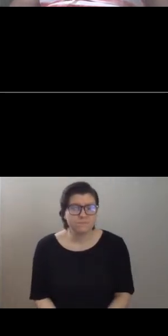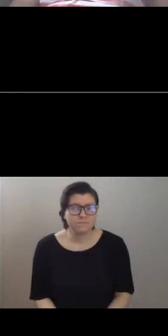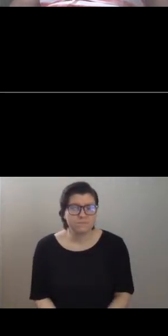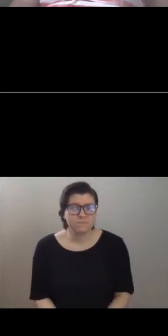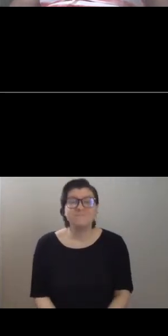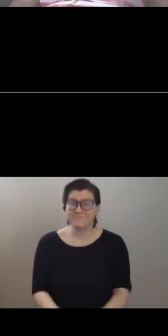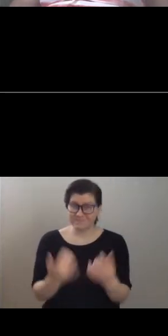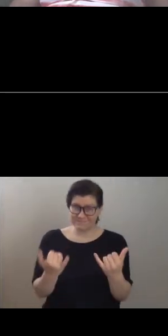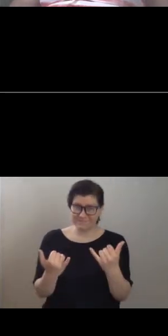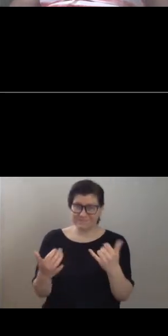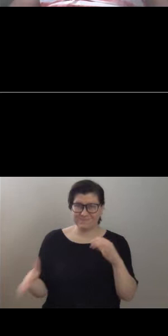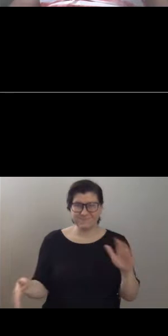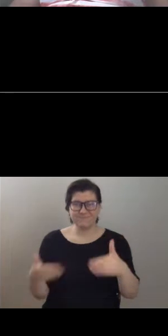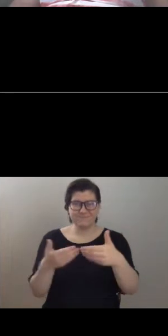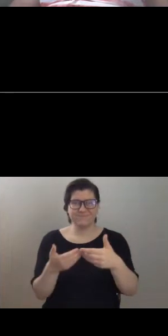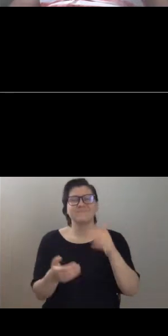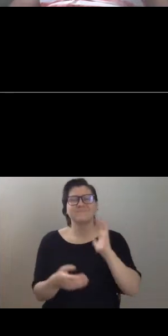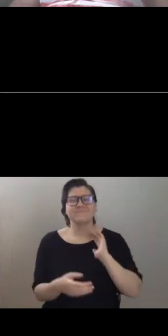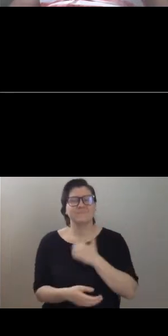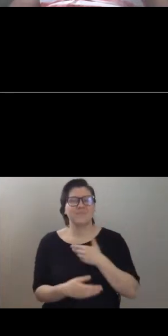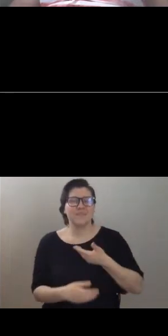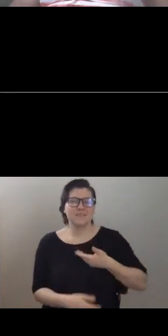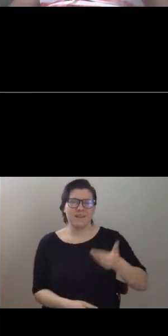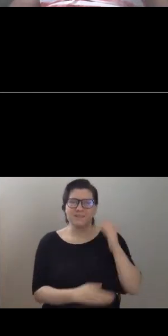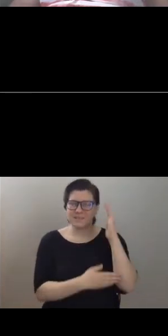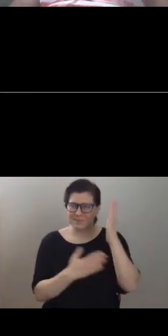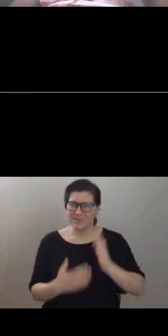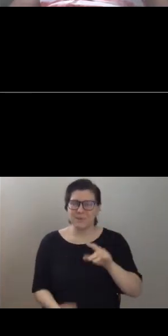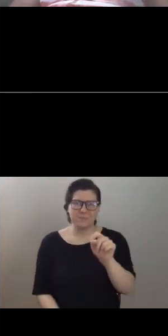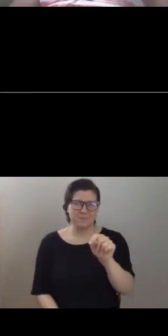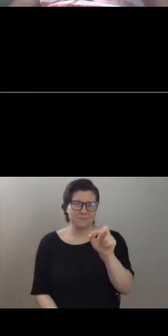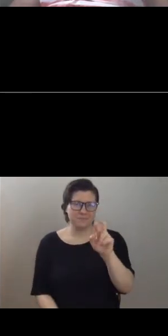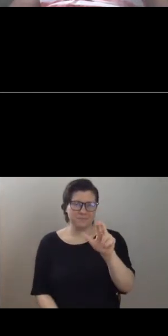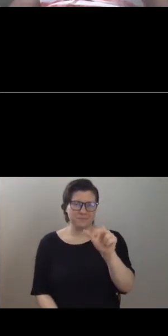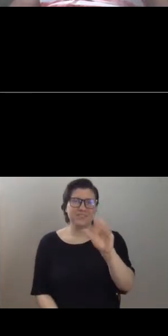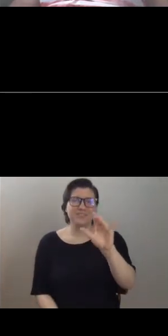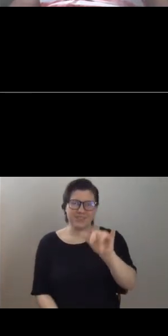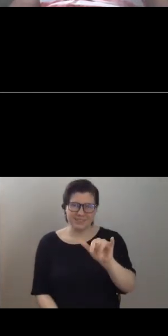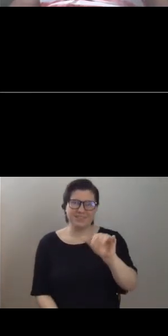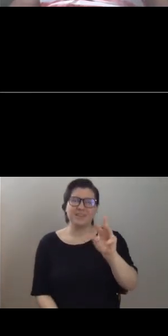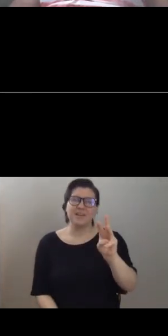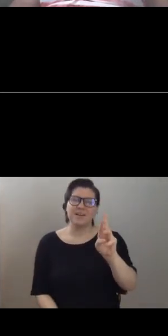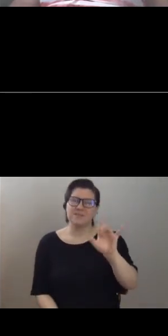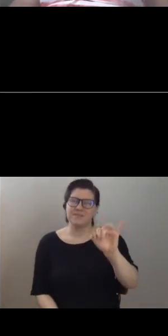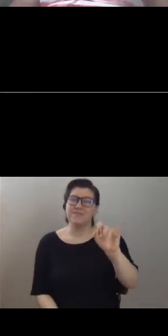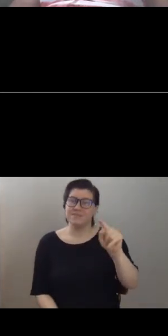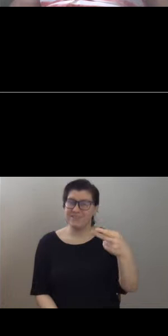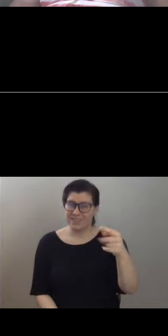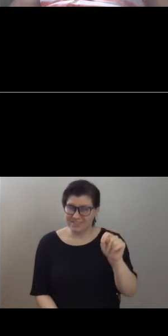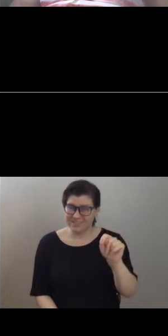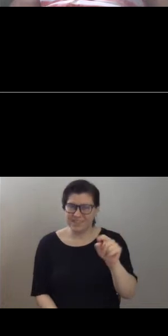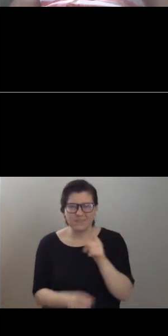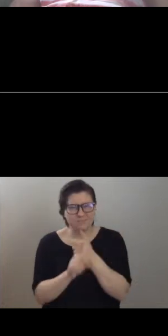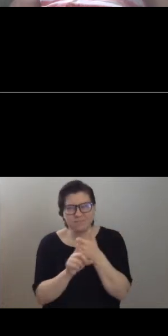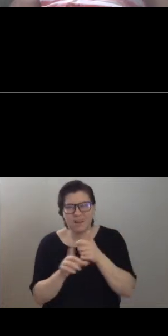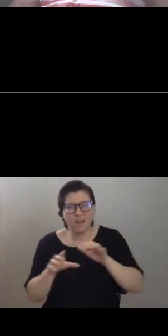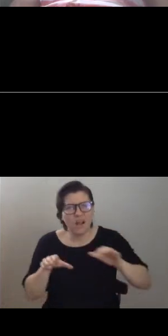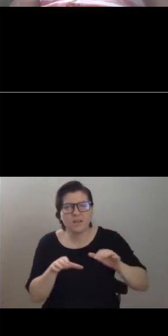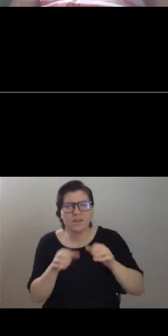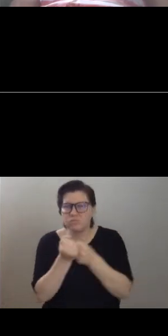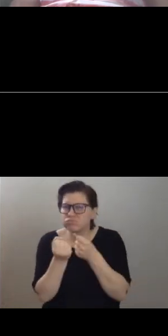Now I will introduce our guest speaker, Tracy Wright, who is very active promoting the rights of people living with